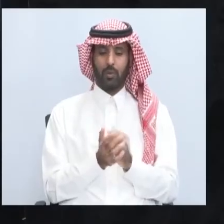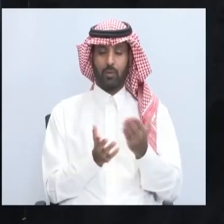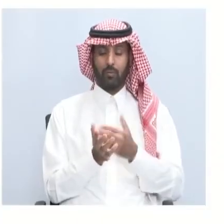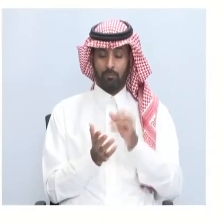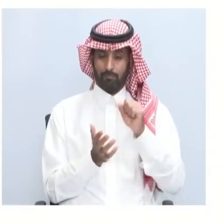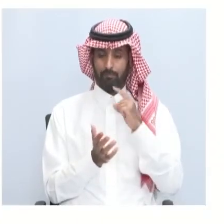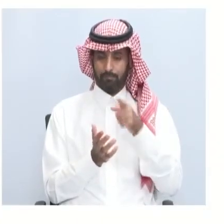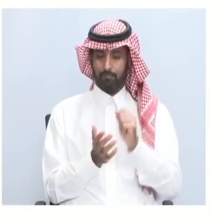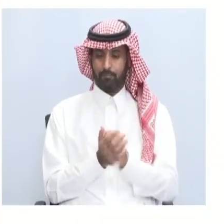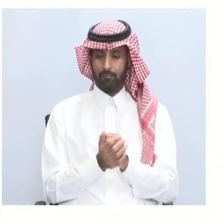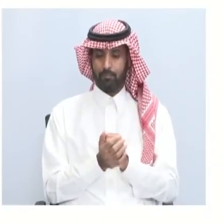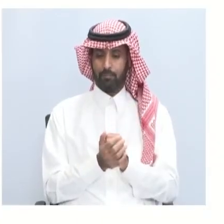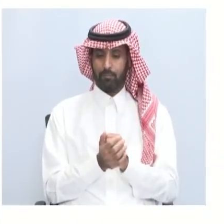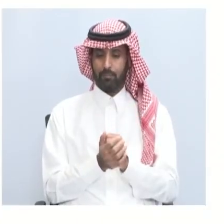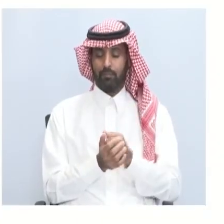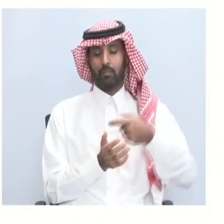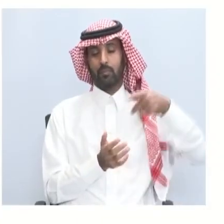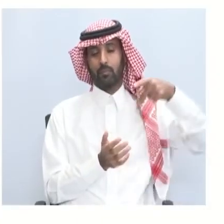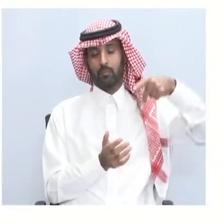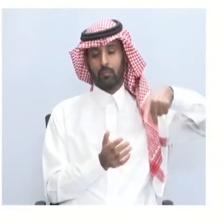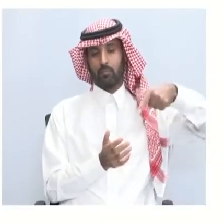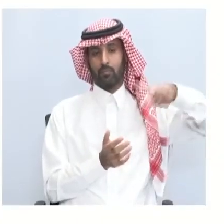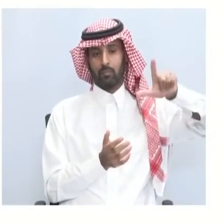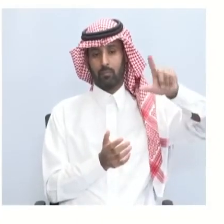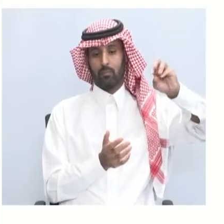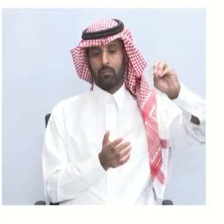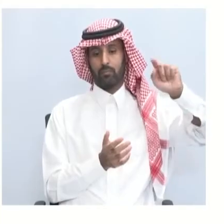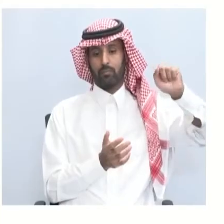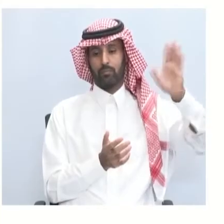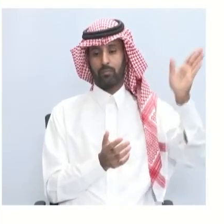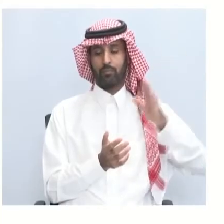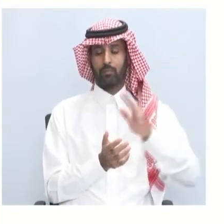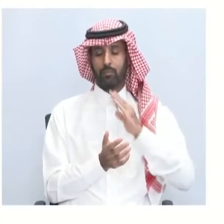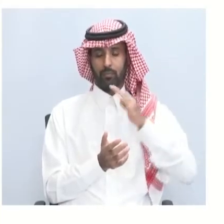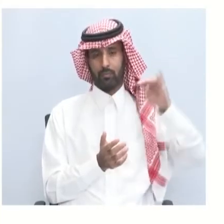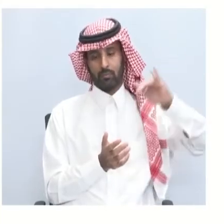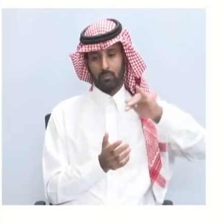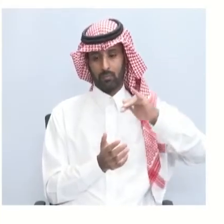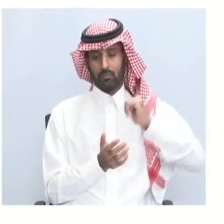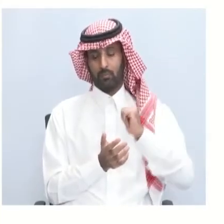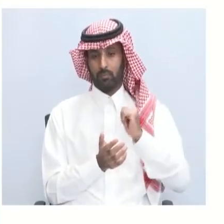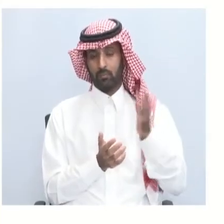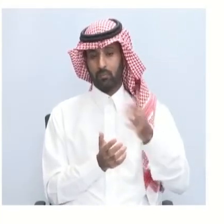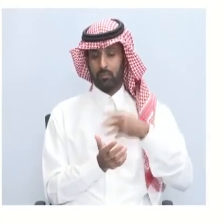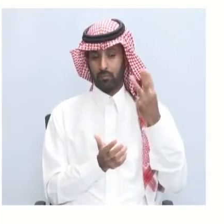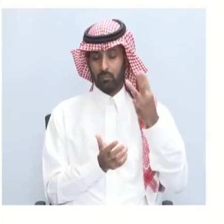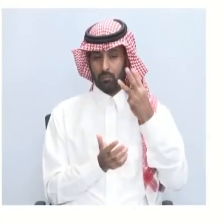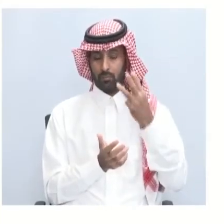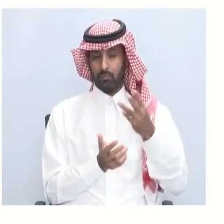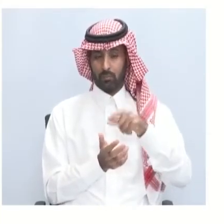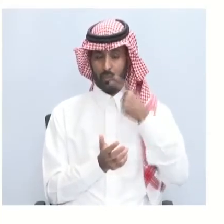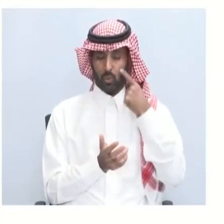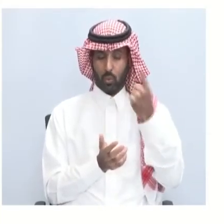that's correct. Of course, it's plot. You can say the plot is about aliens that come to Earth. Number three, there are only